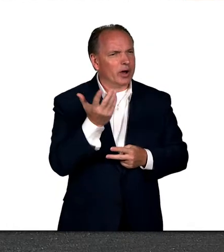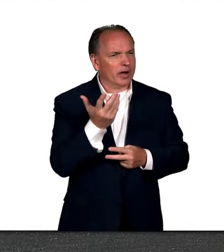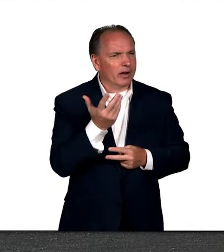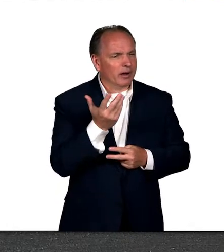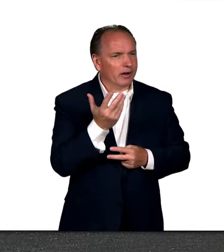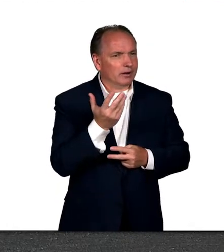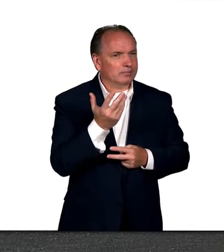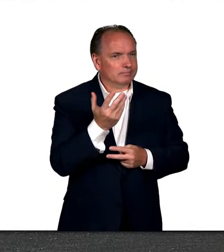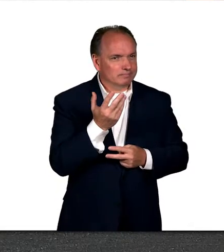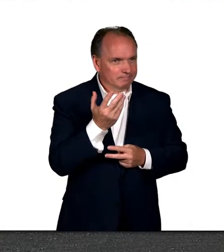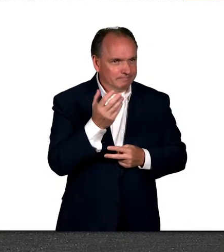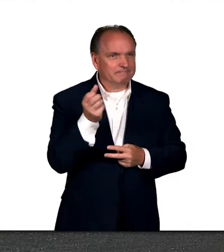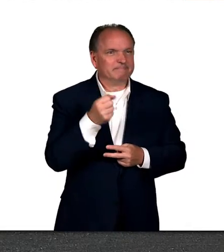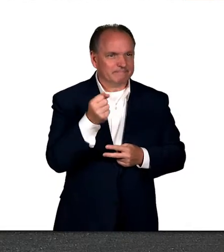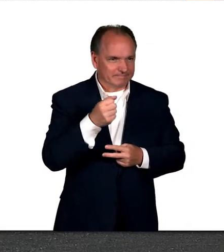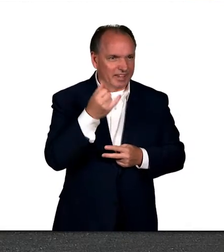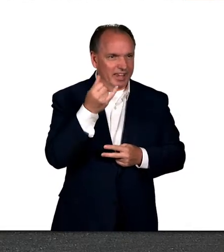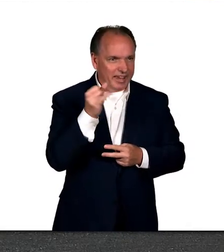we?